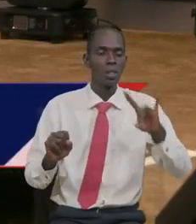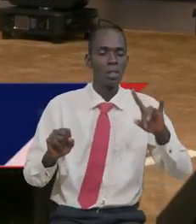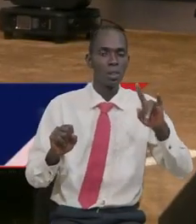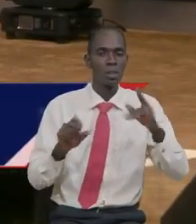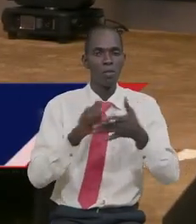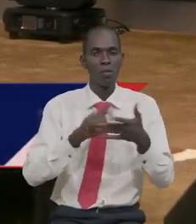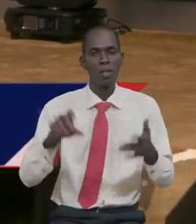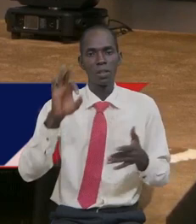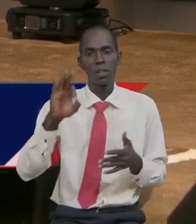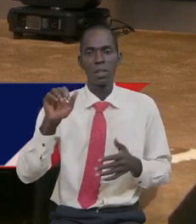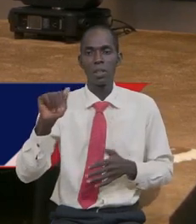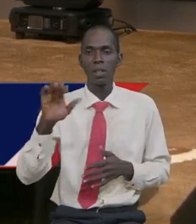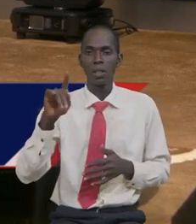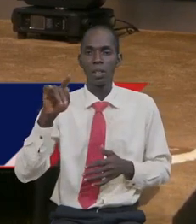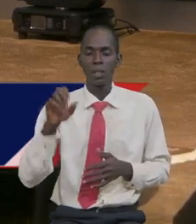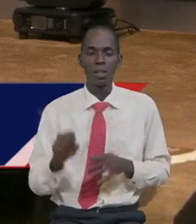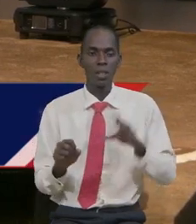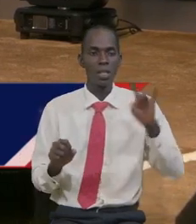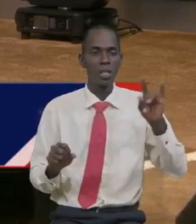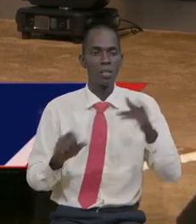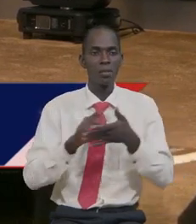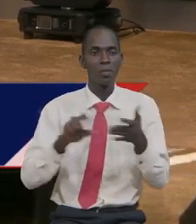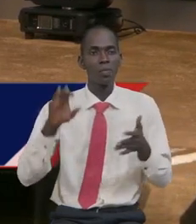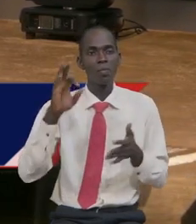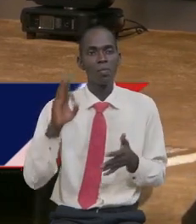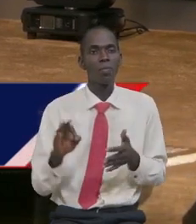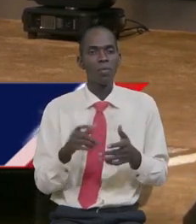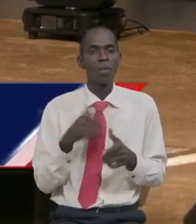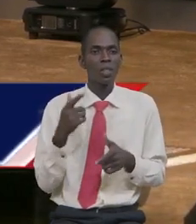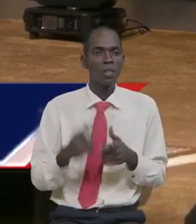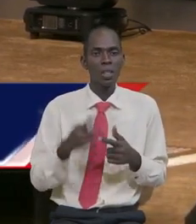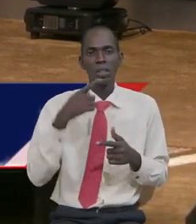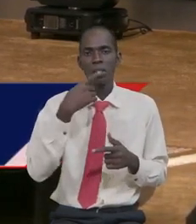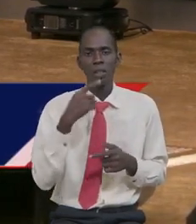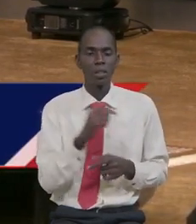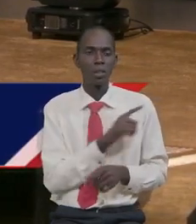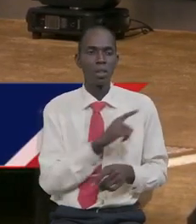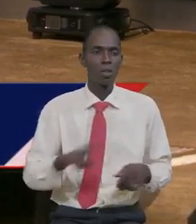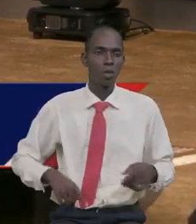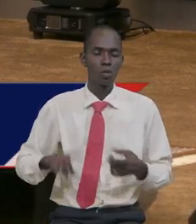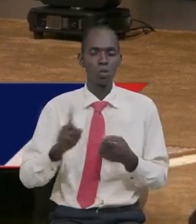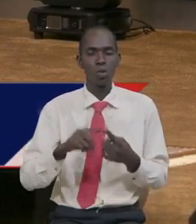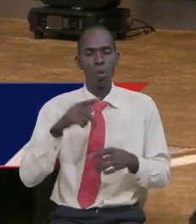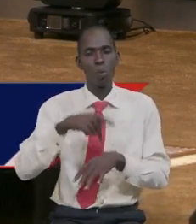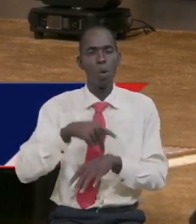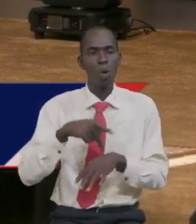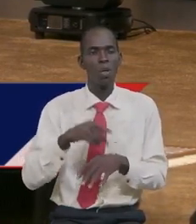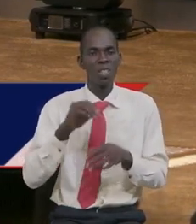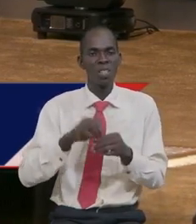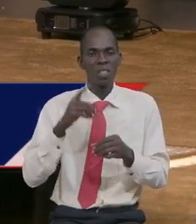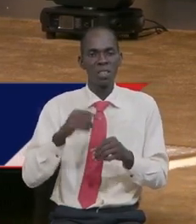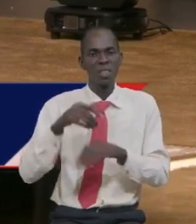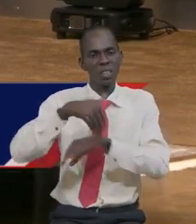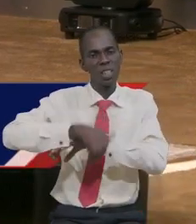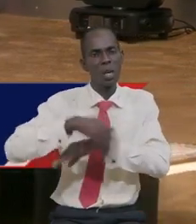chapter 18, verse 9, then speak the Lord to Paul in the night by a vision.